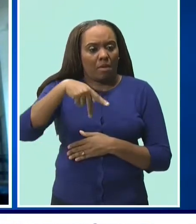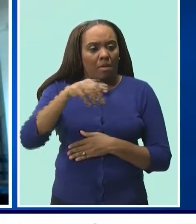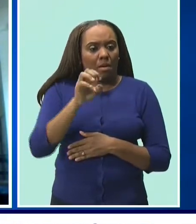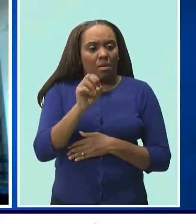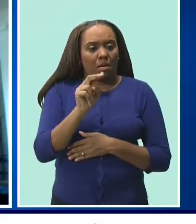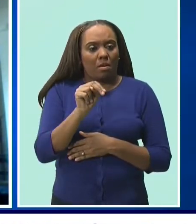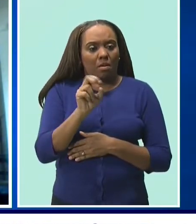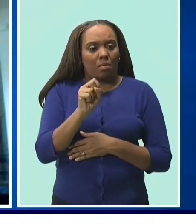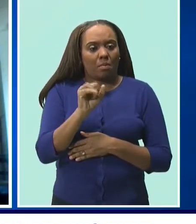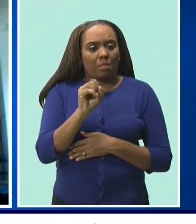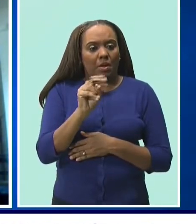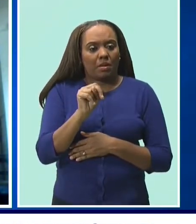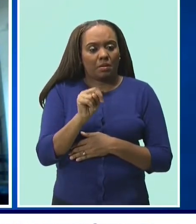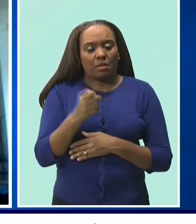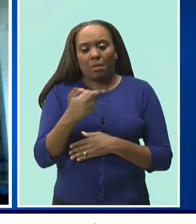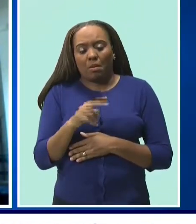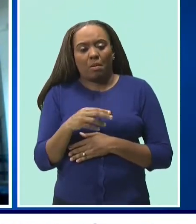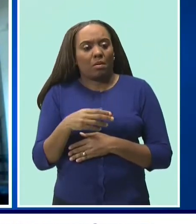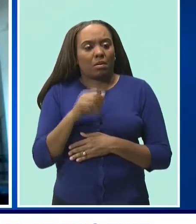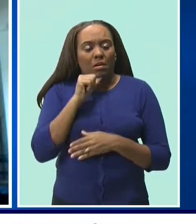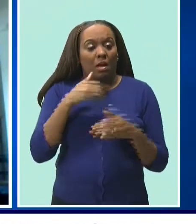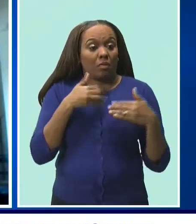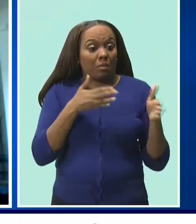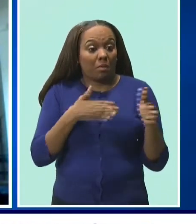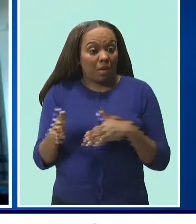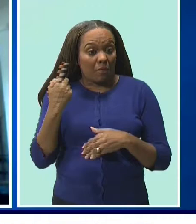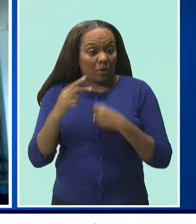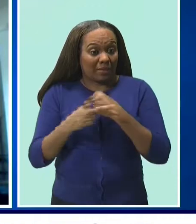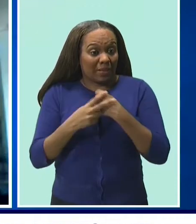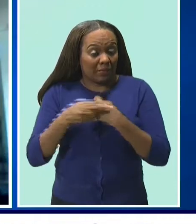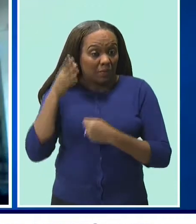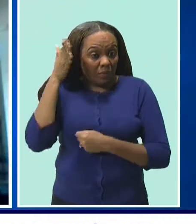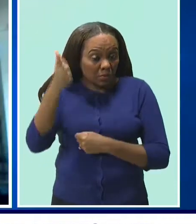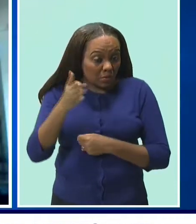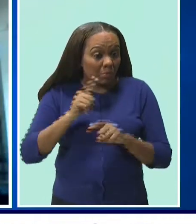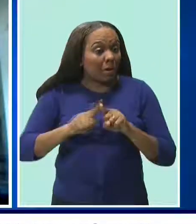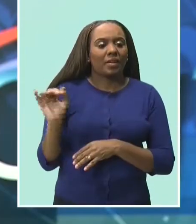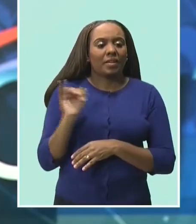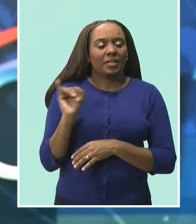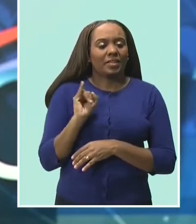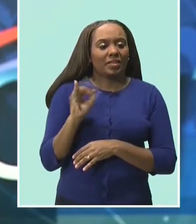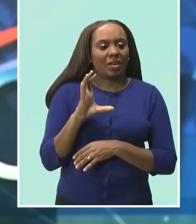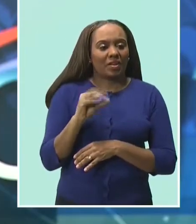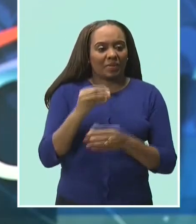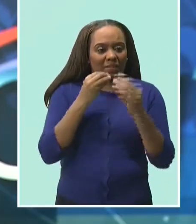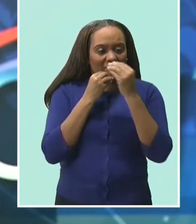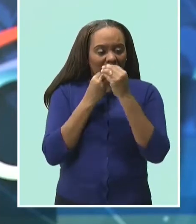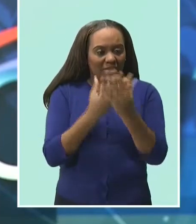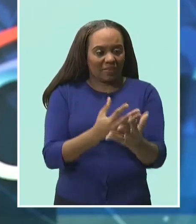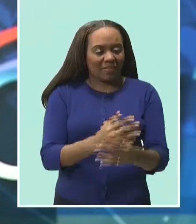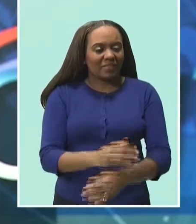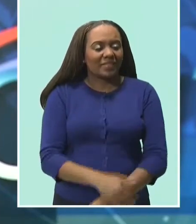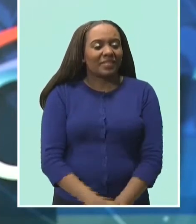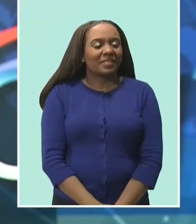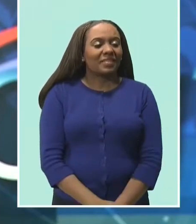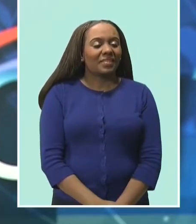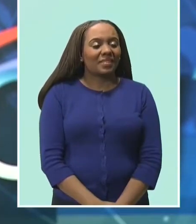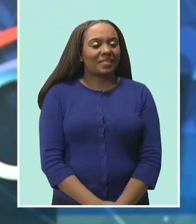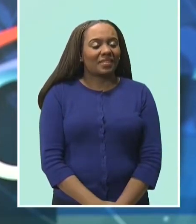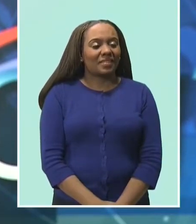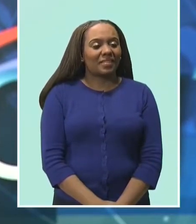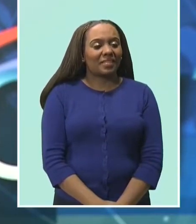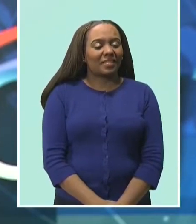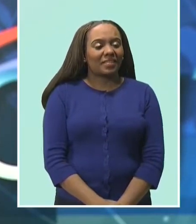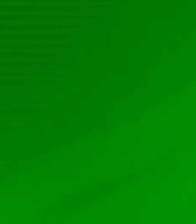savings, and having bonds relatively is a good idea. Here is a tip from Cooperators General